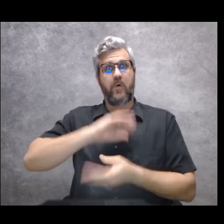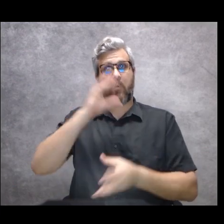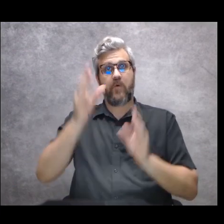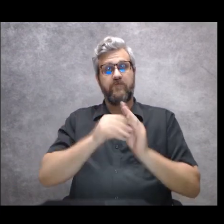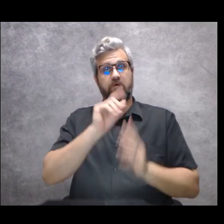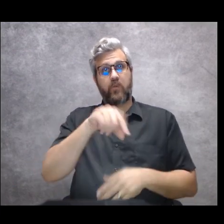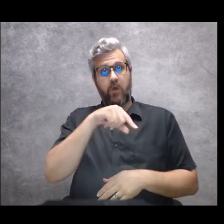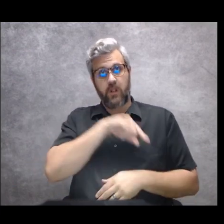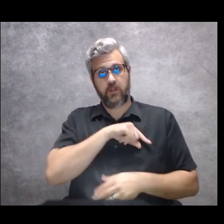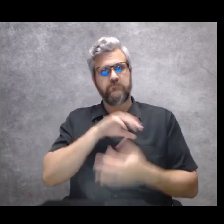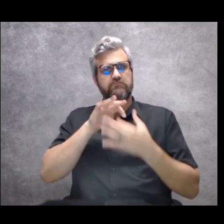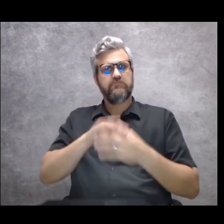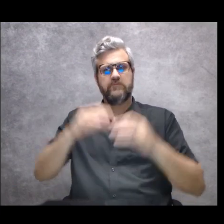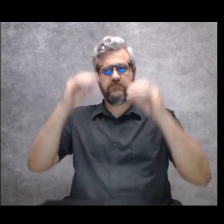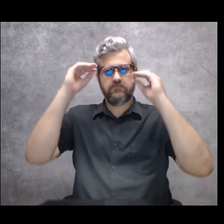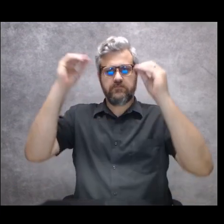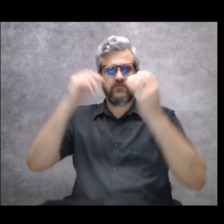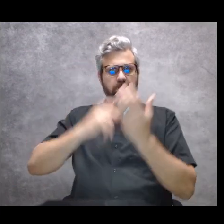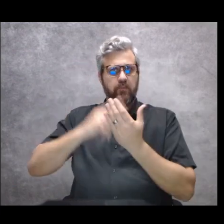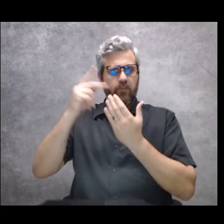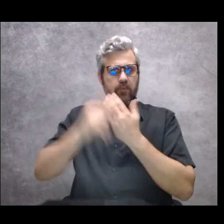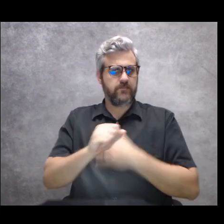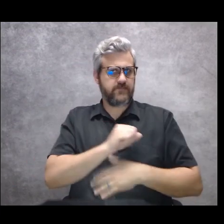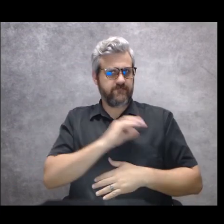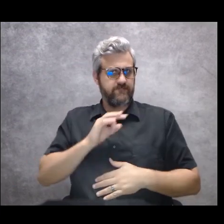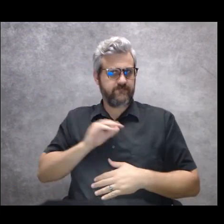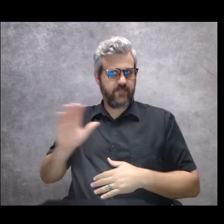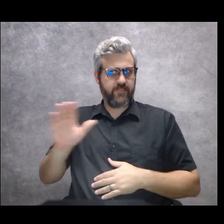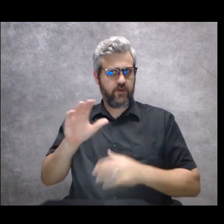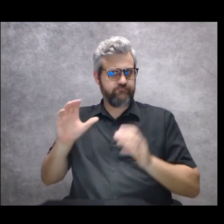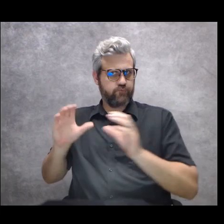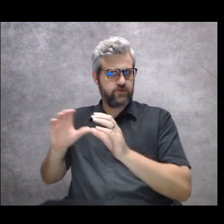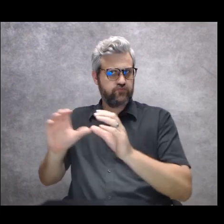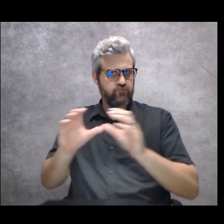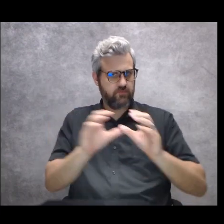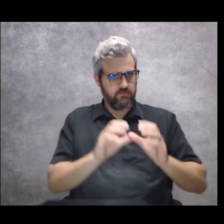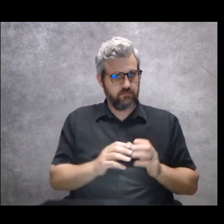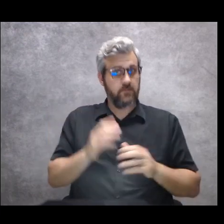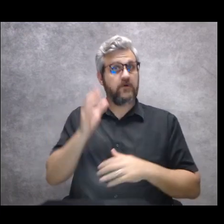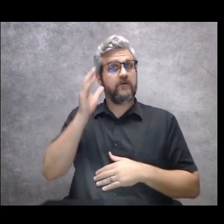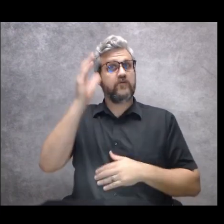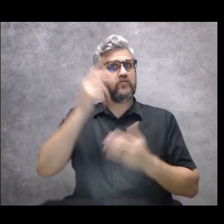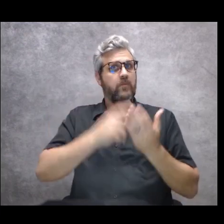credentials, and future program directions and modifications.